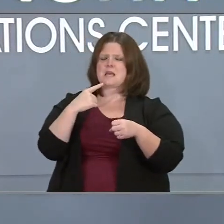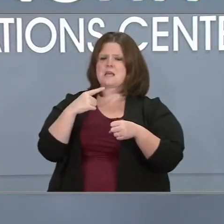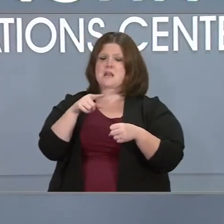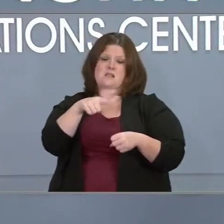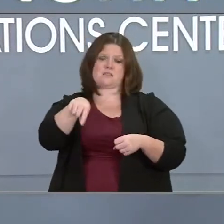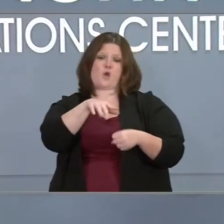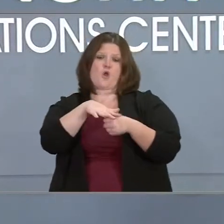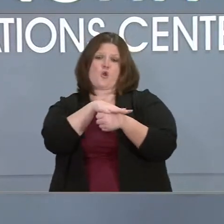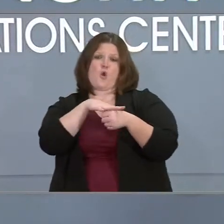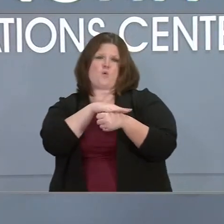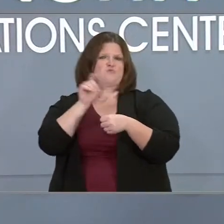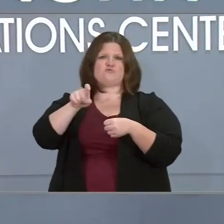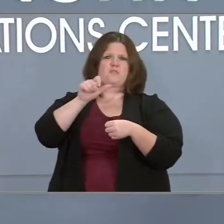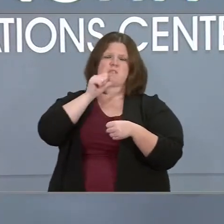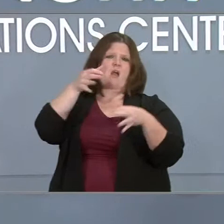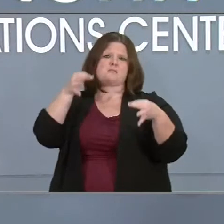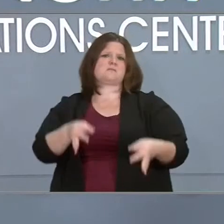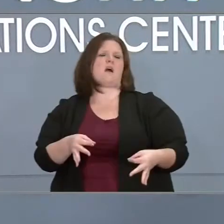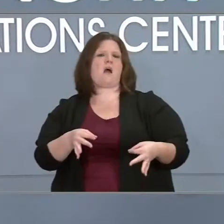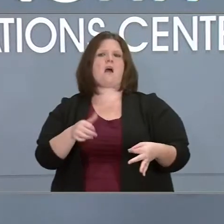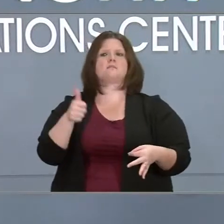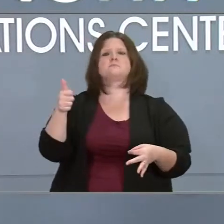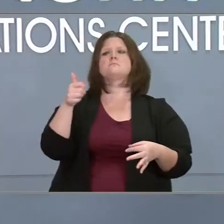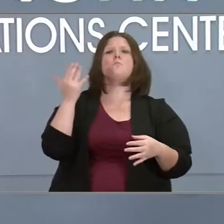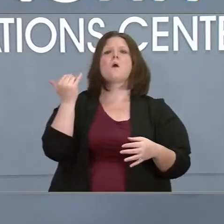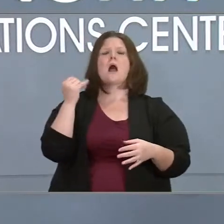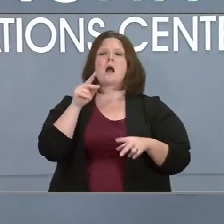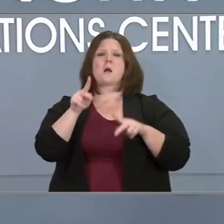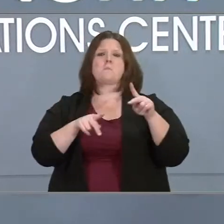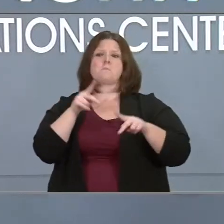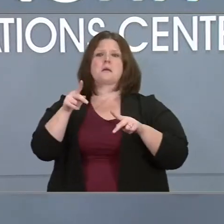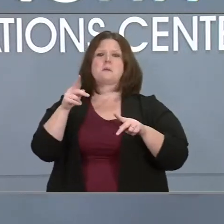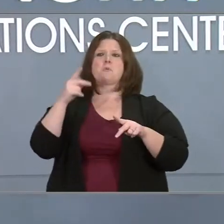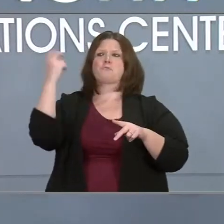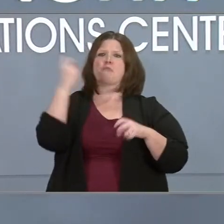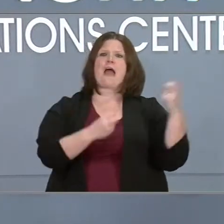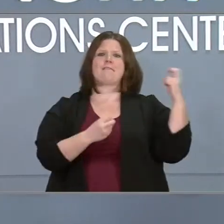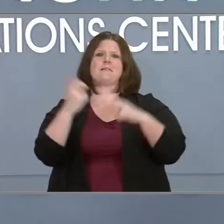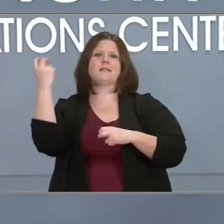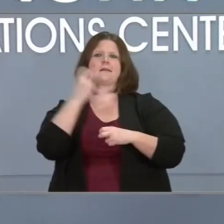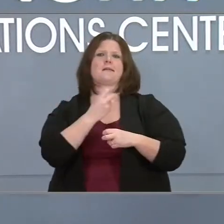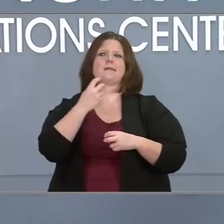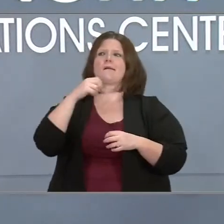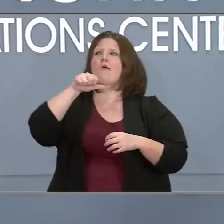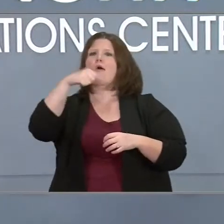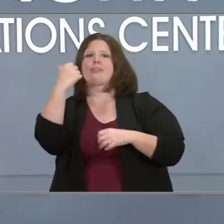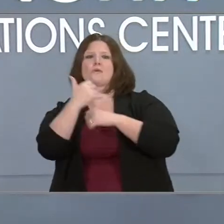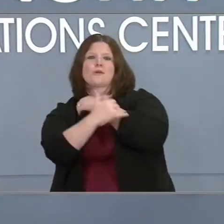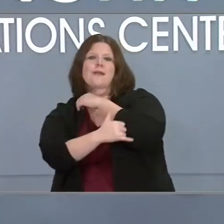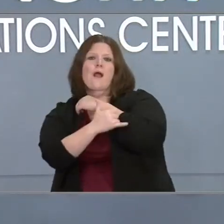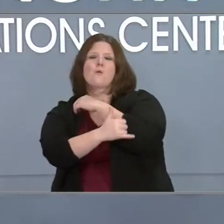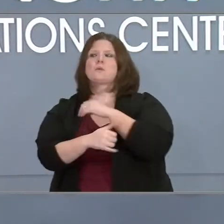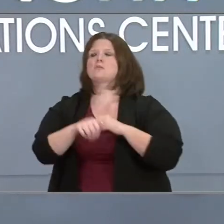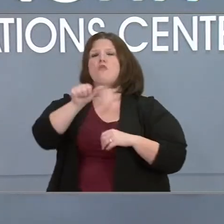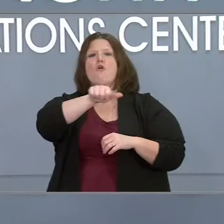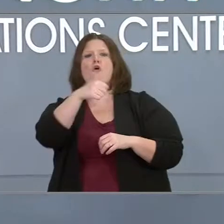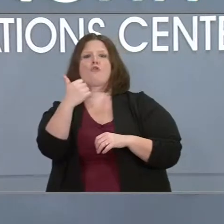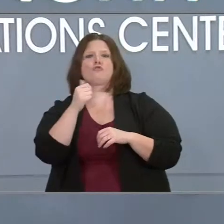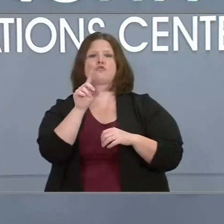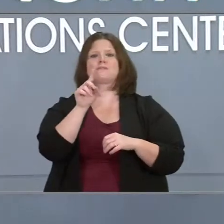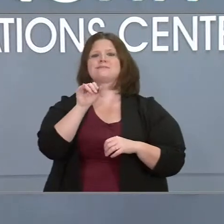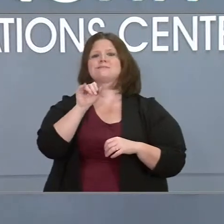them to be making some of these decisions because people are traveling outside the counties, outside the districts for